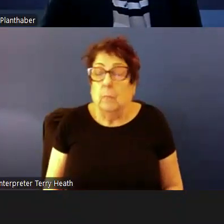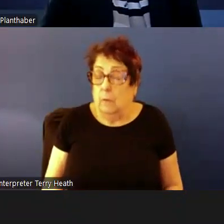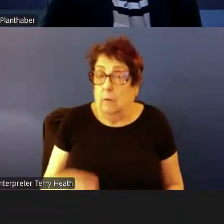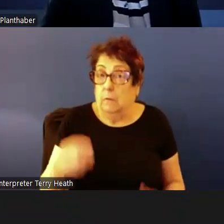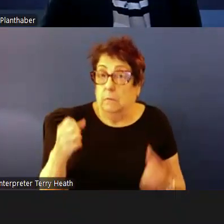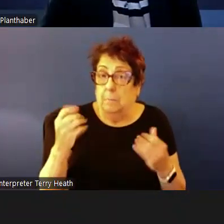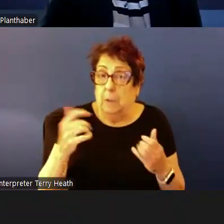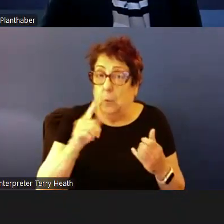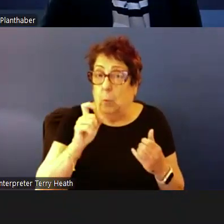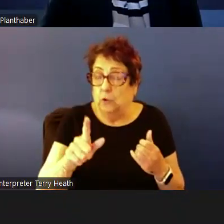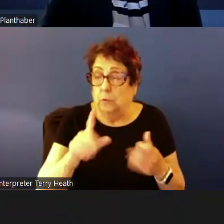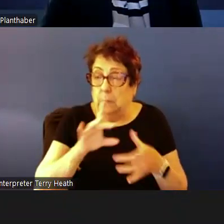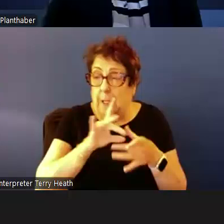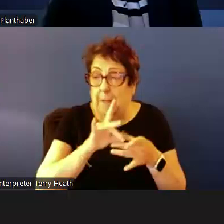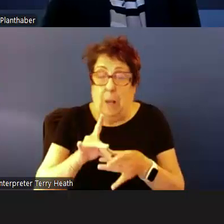resources or